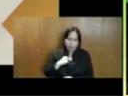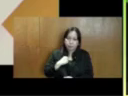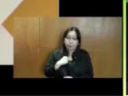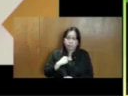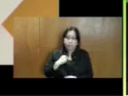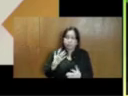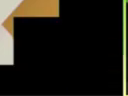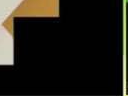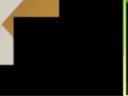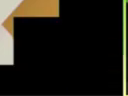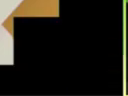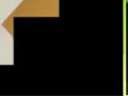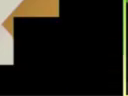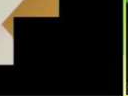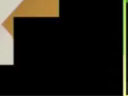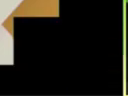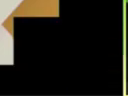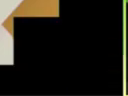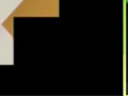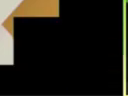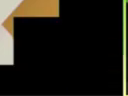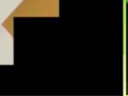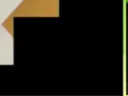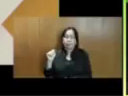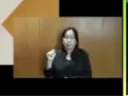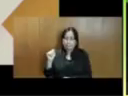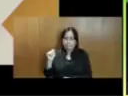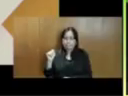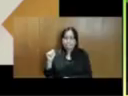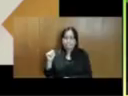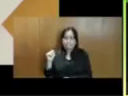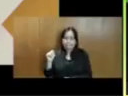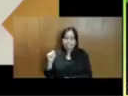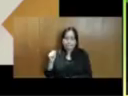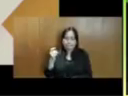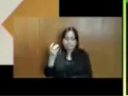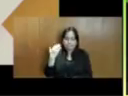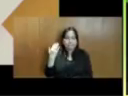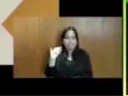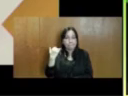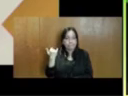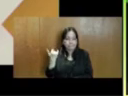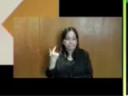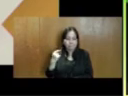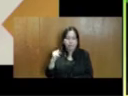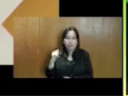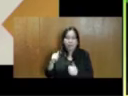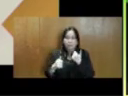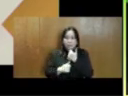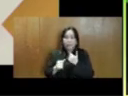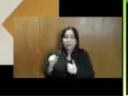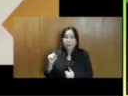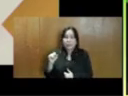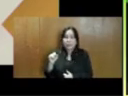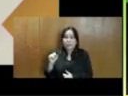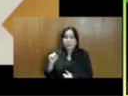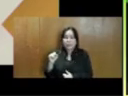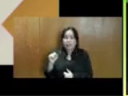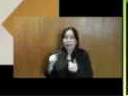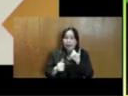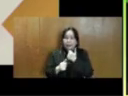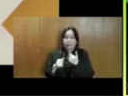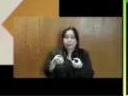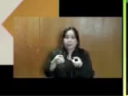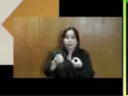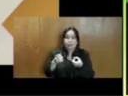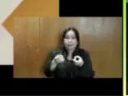Technical Education and Skills Development Authority, or TESDA. And previously, she was the Acting Assistant Executive Director and Chief of the